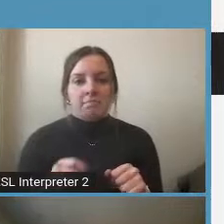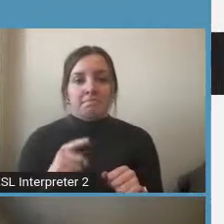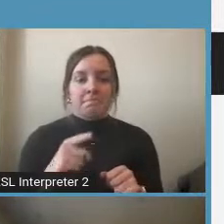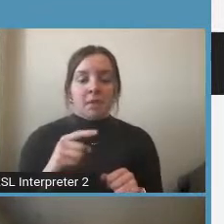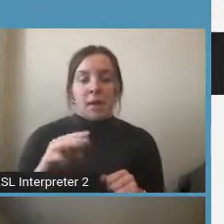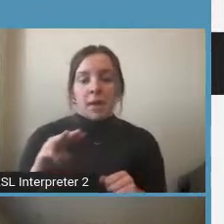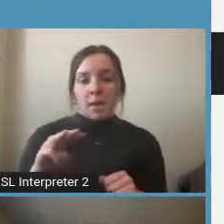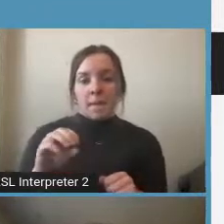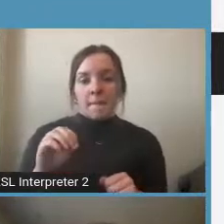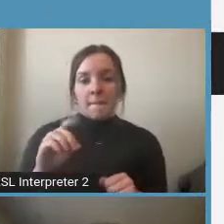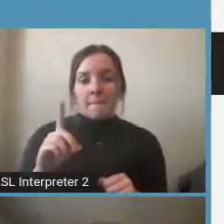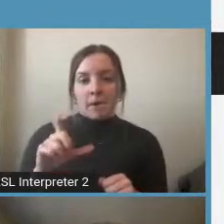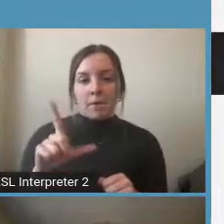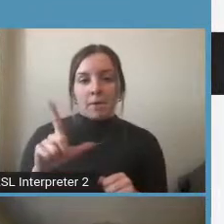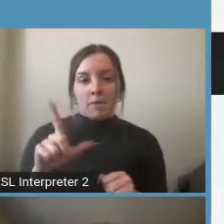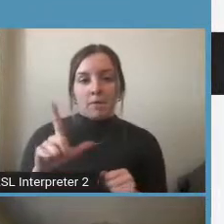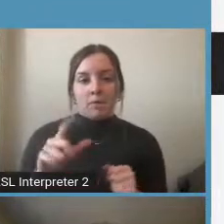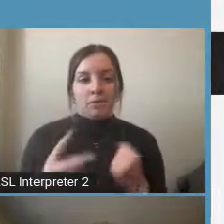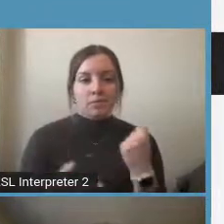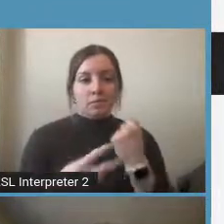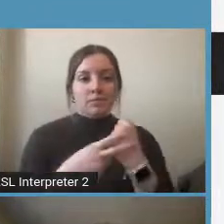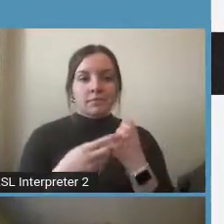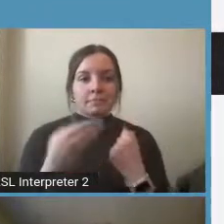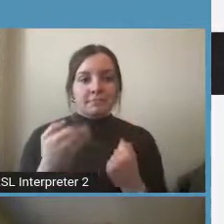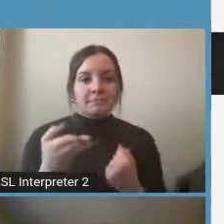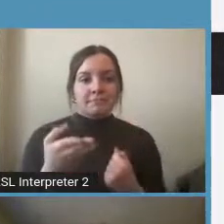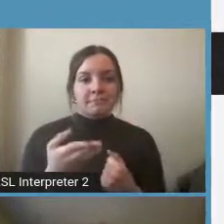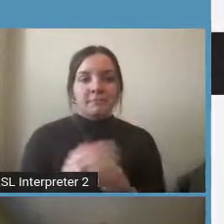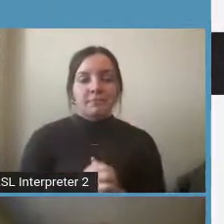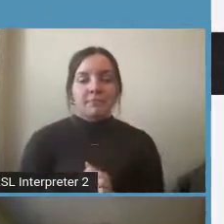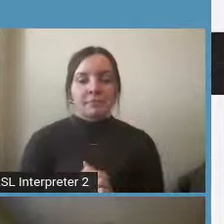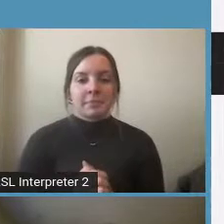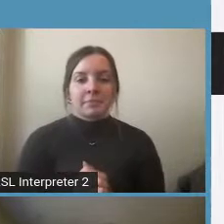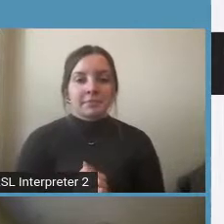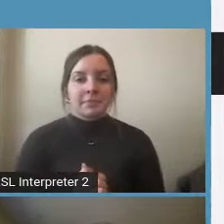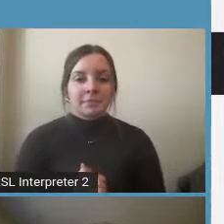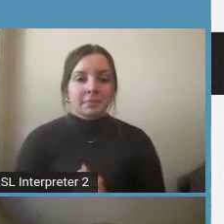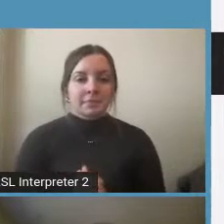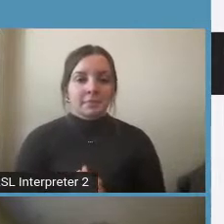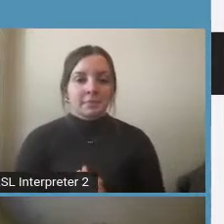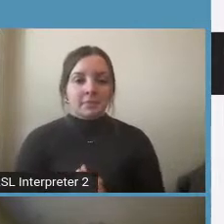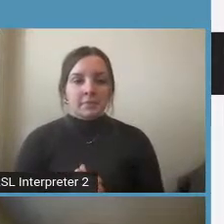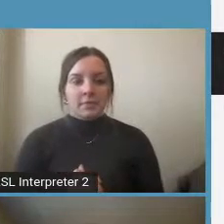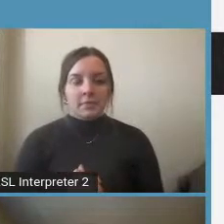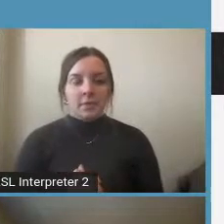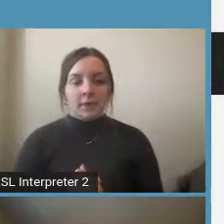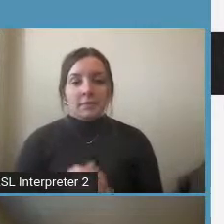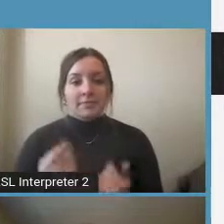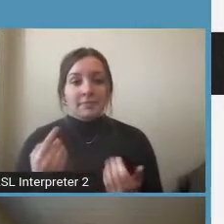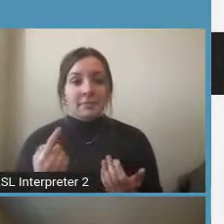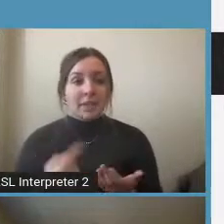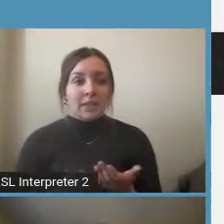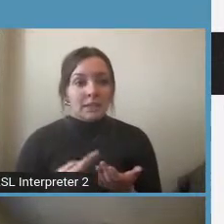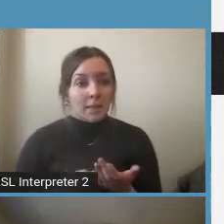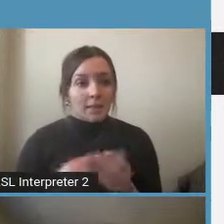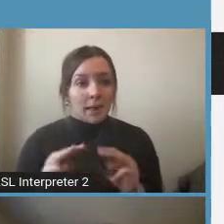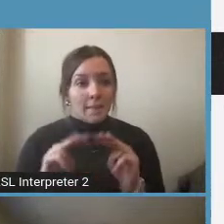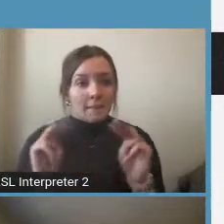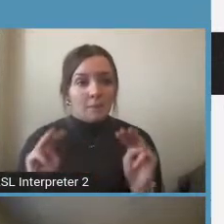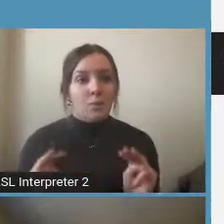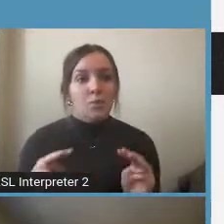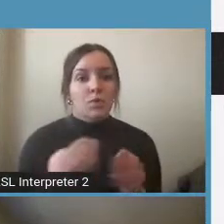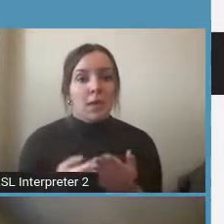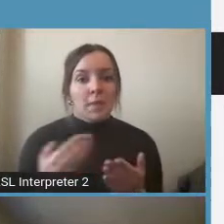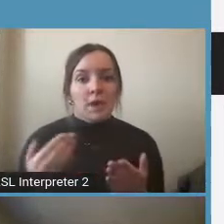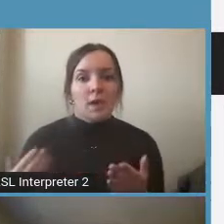they're secure. That's one of the issues we have with museum objects, is sometimes you don't want them to have the data, be